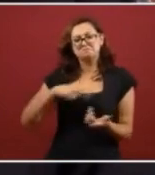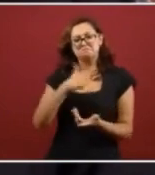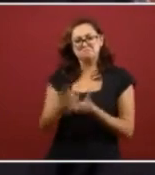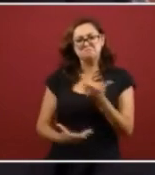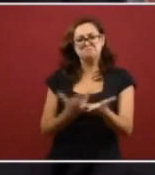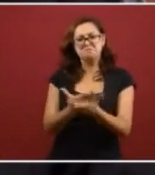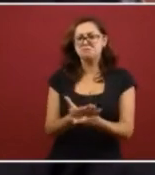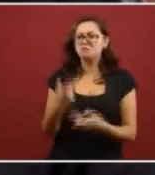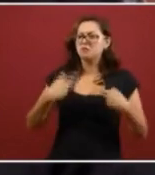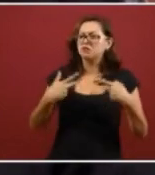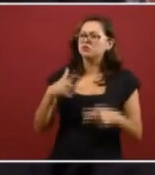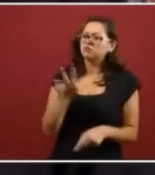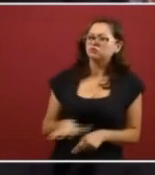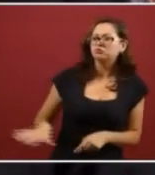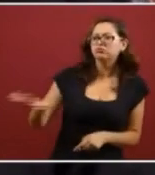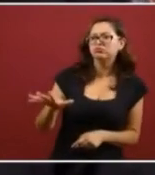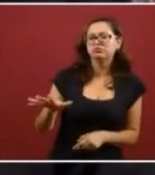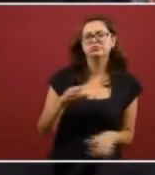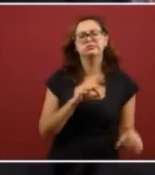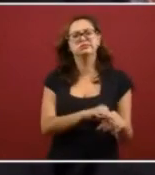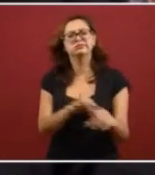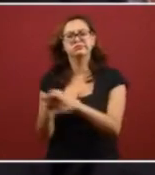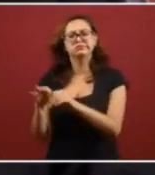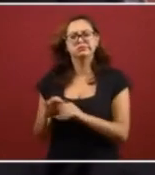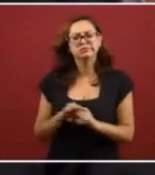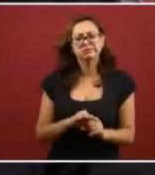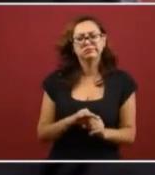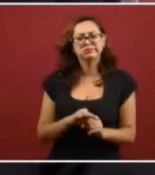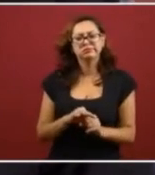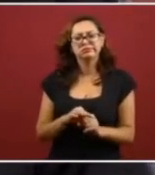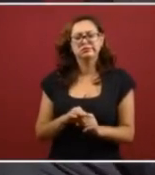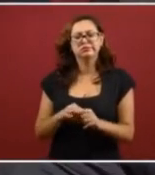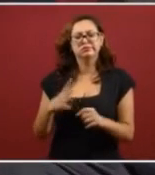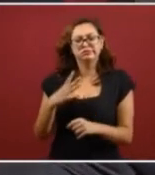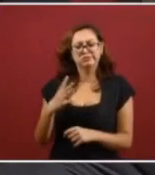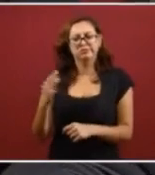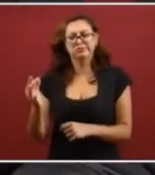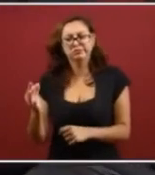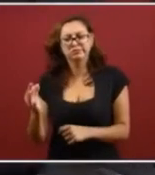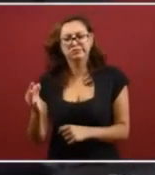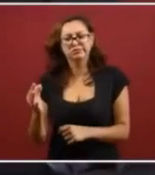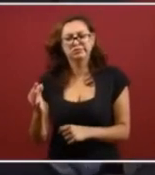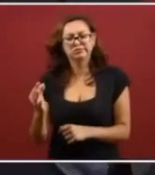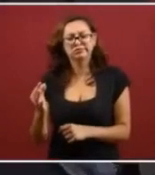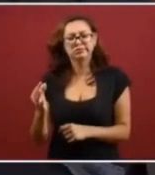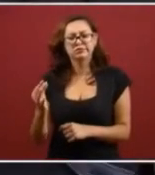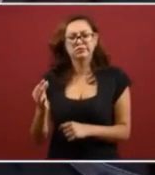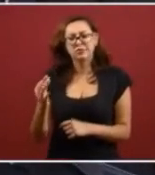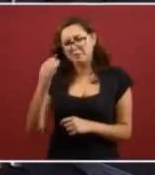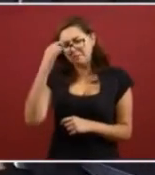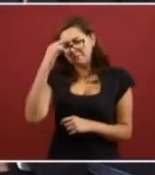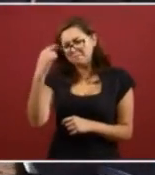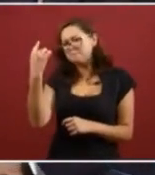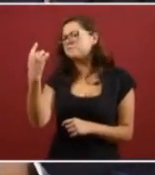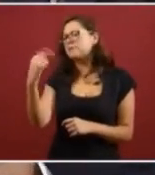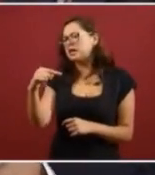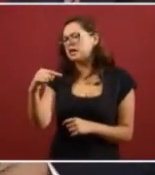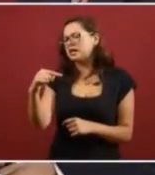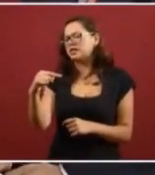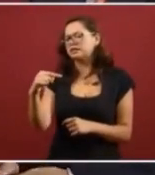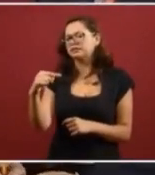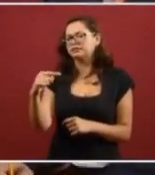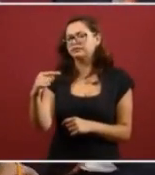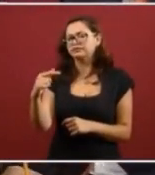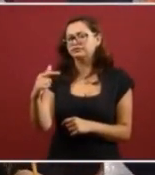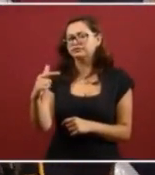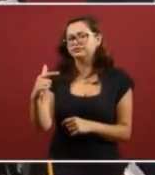votó the people voted por nosotros, pero también for votó us, but also voted para que for us to